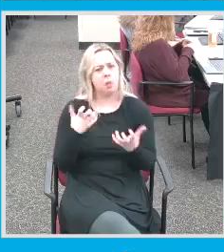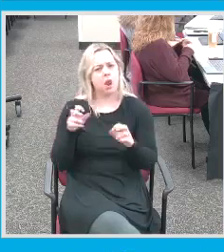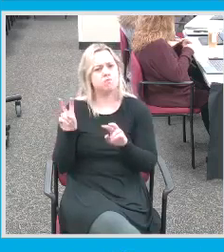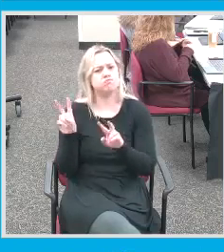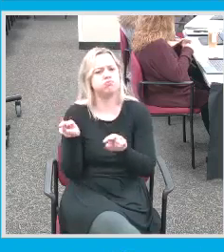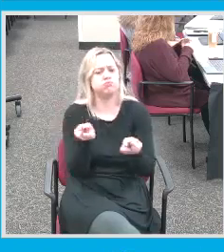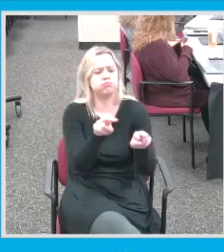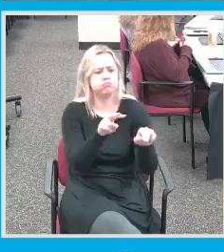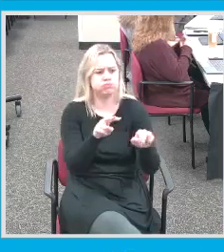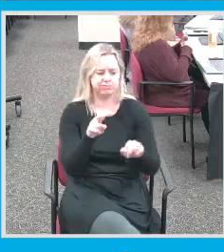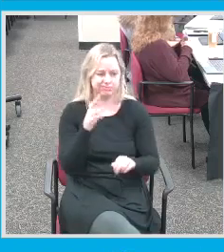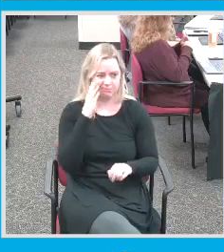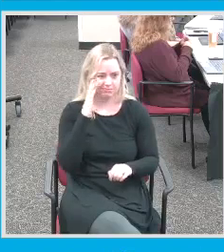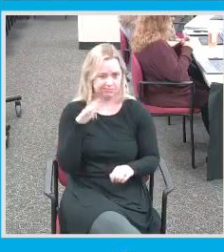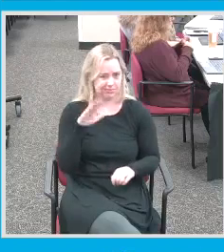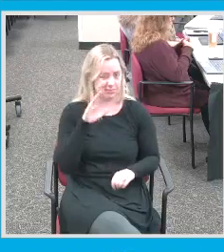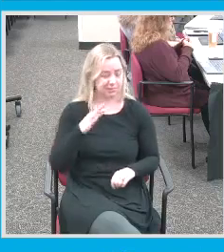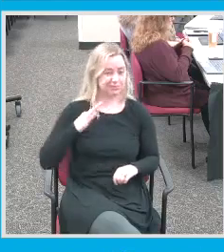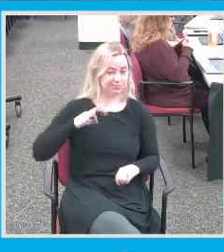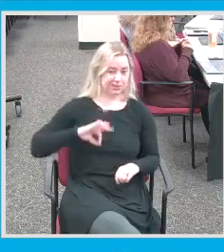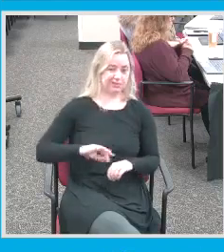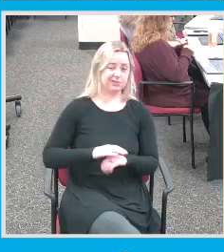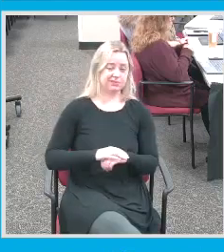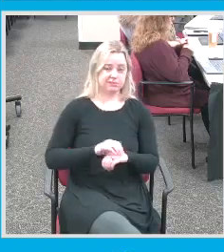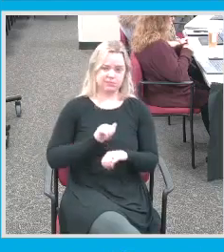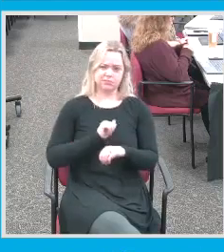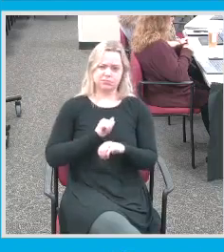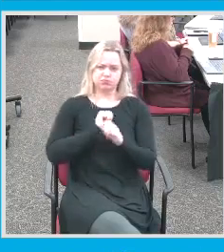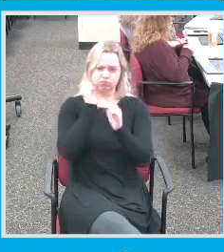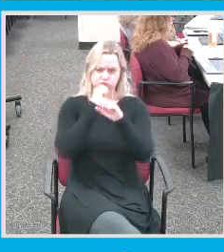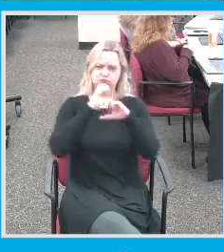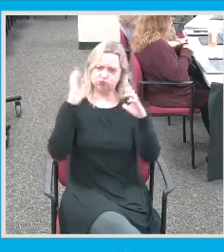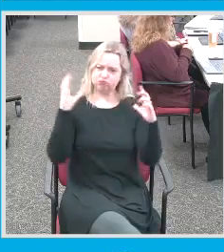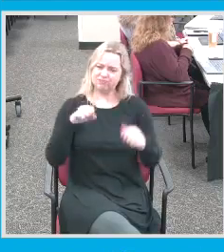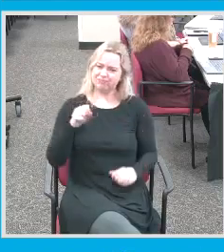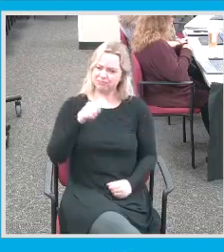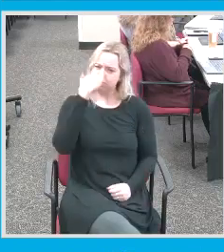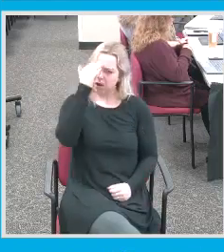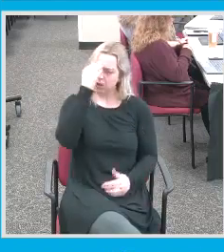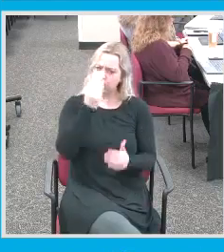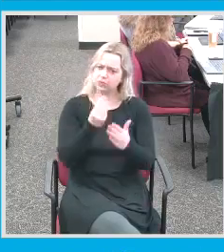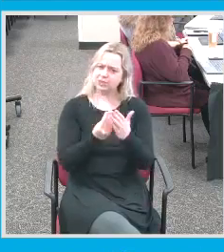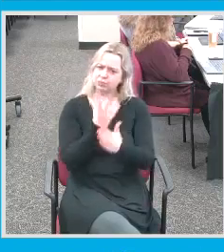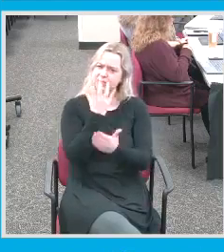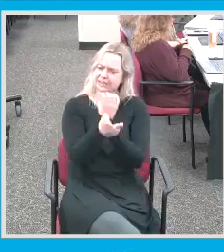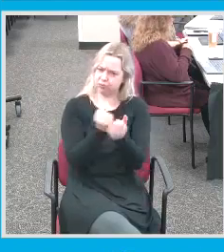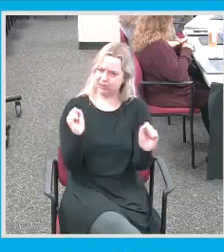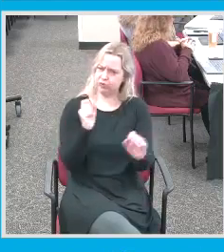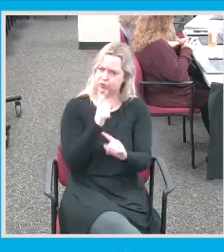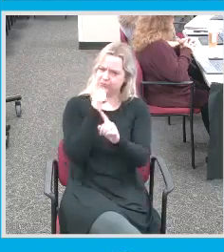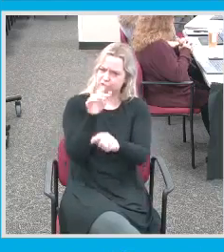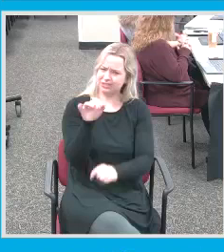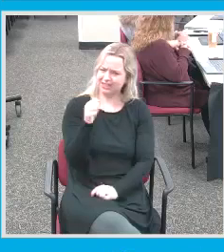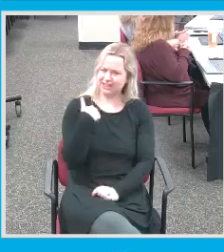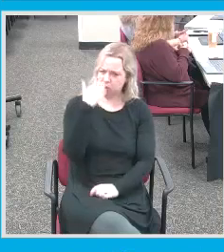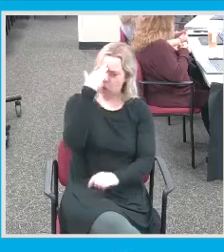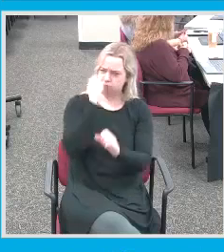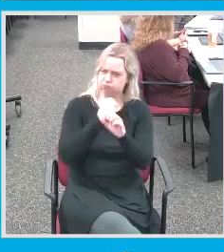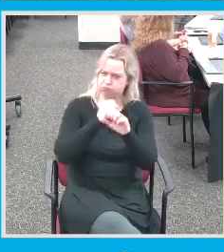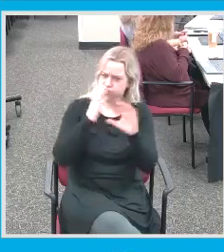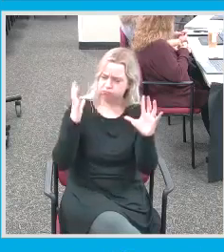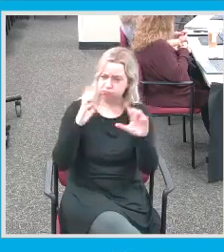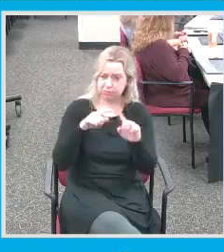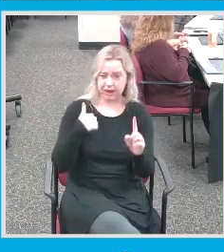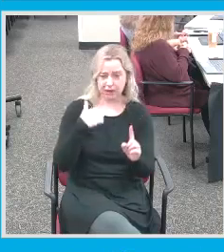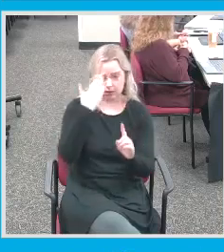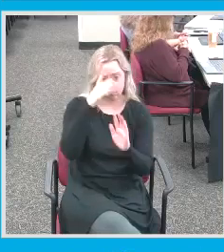me. I have in my mind an idea of what the Springs Rescue Mission does, but I don't think I have a full picture of